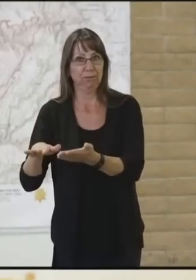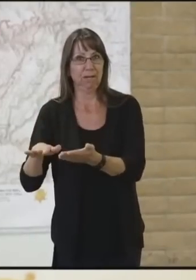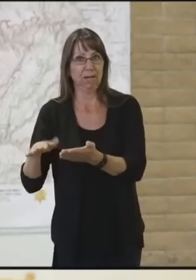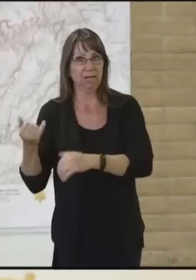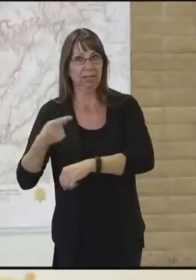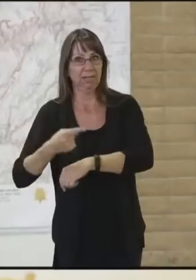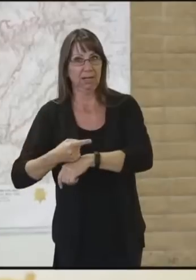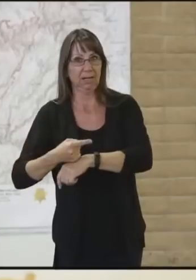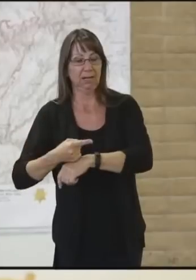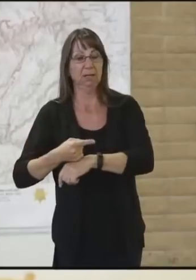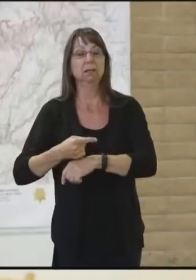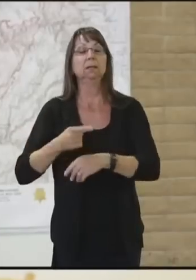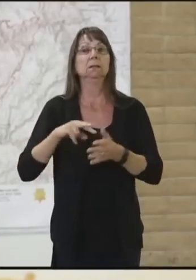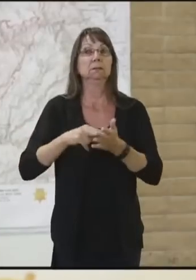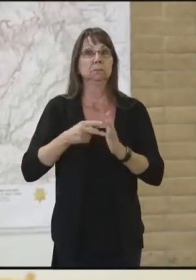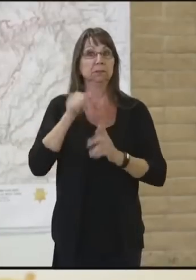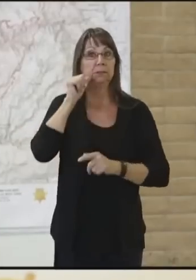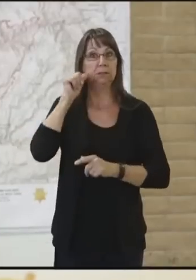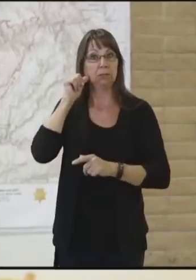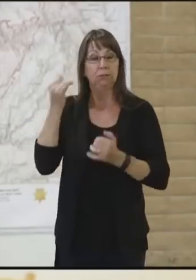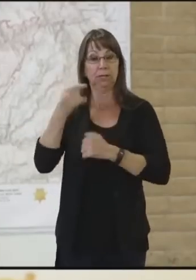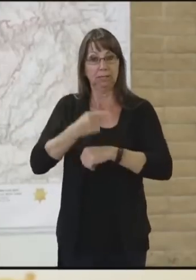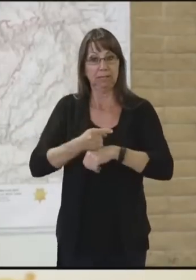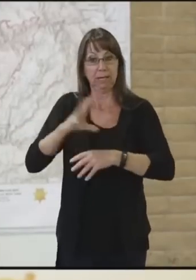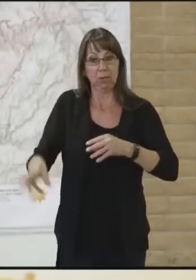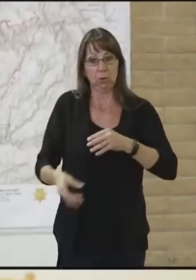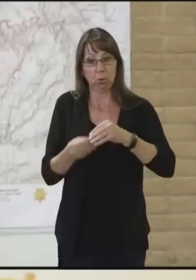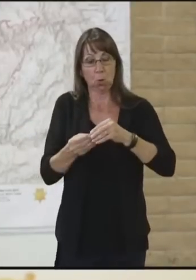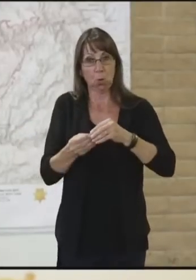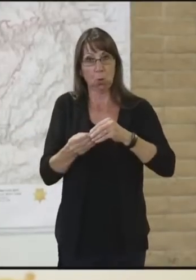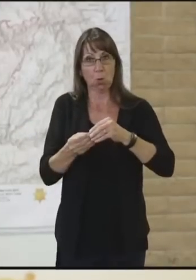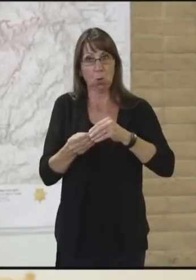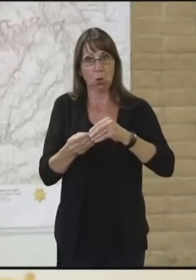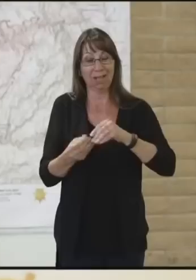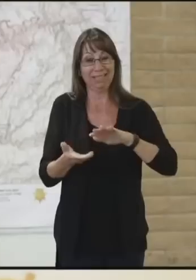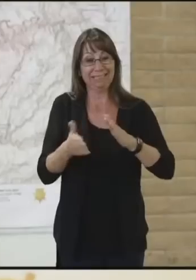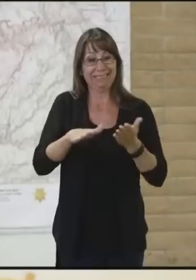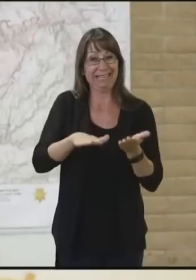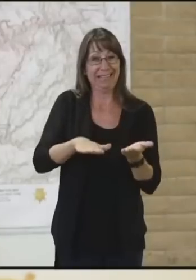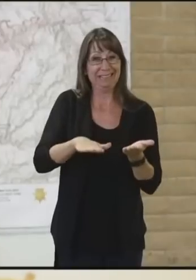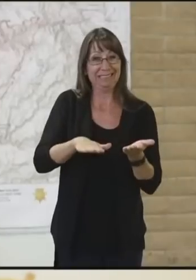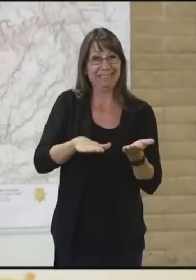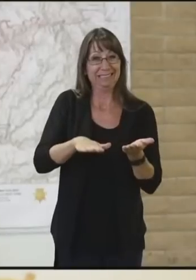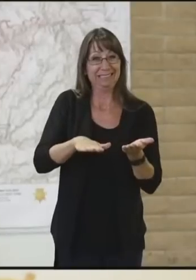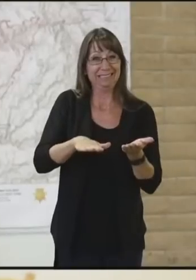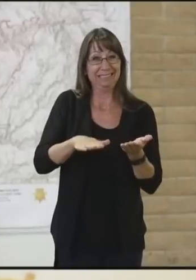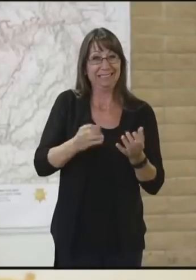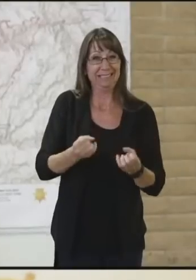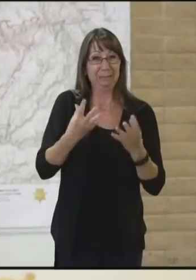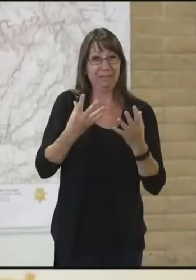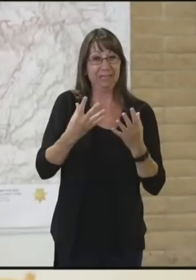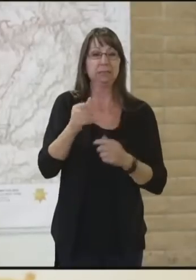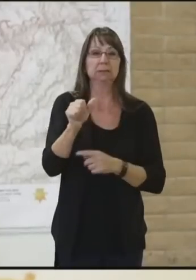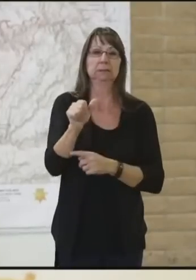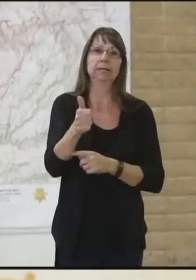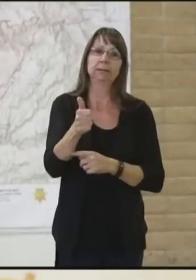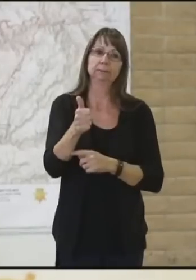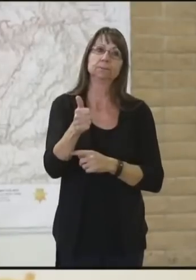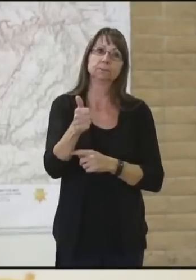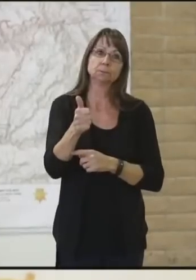That brings the total number of lives lost in this tragic fire to 10.